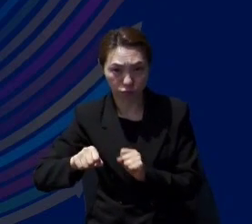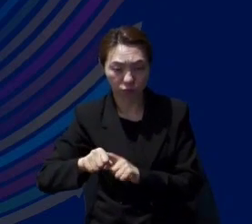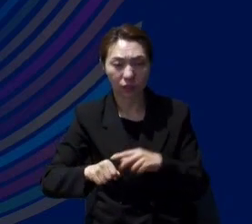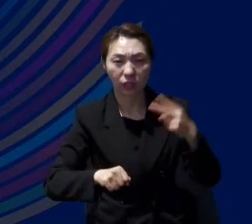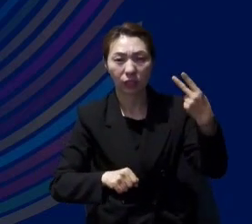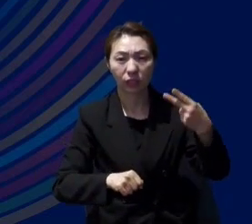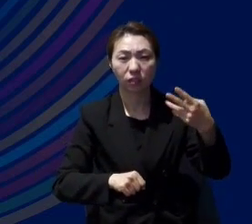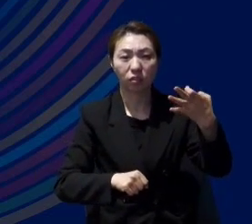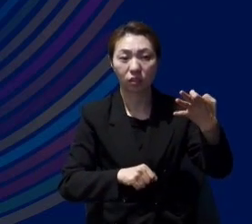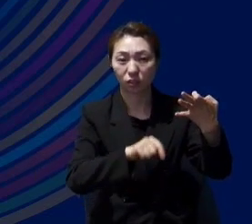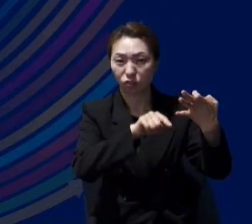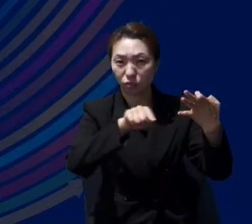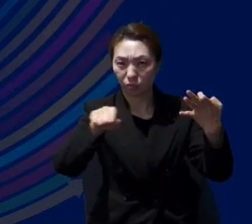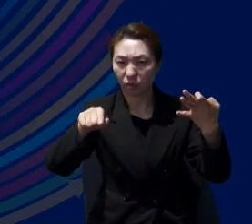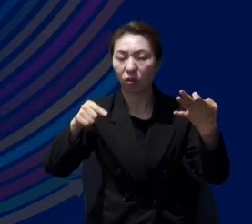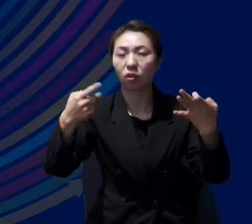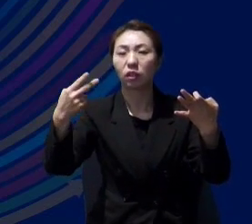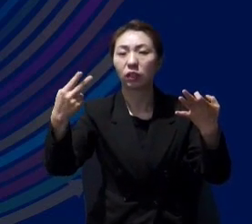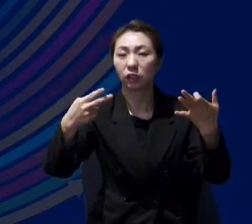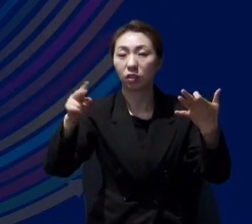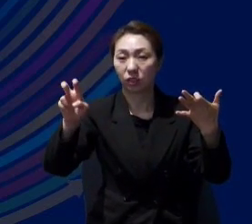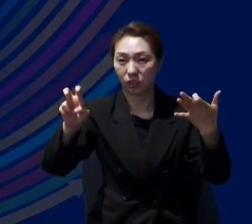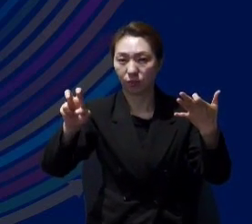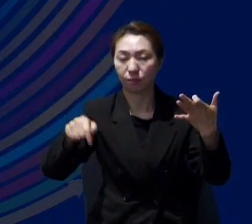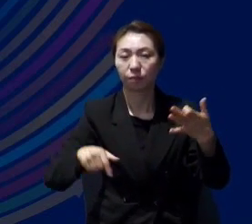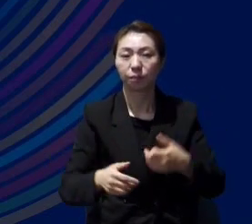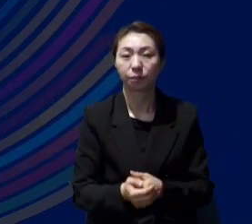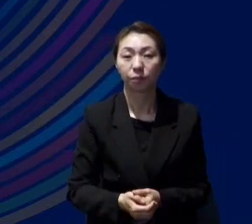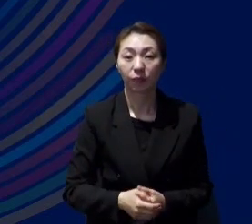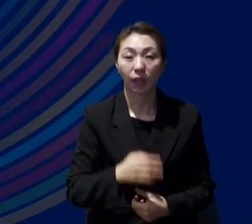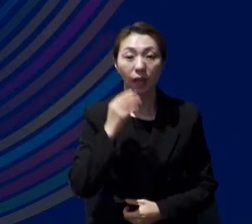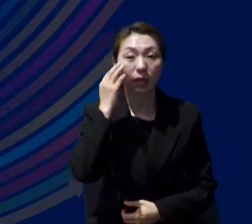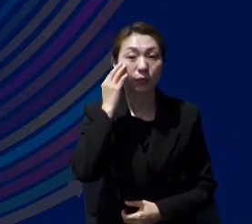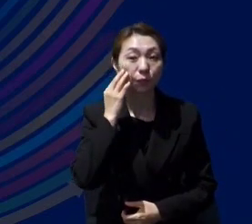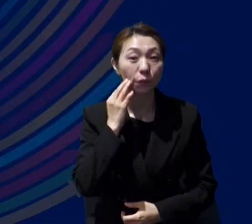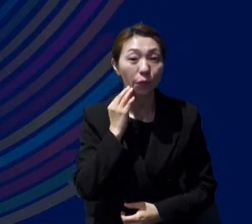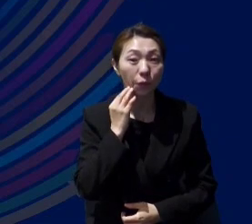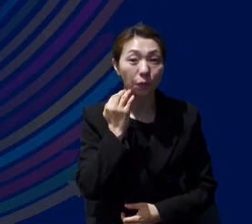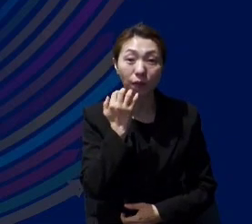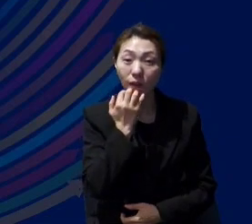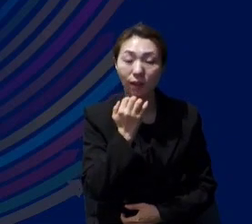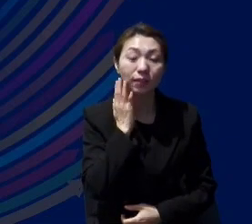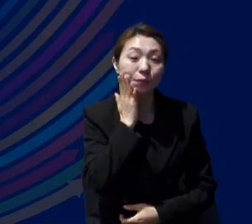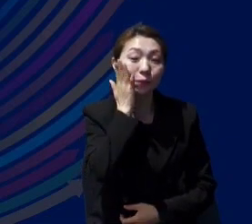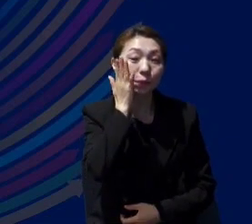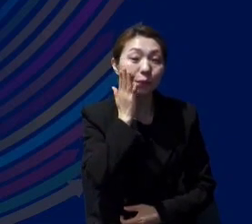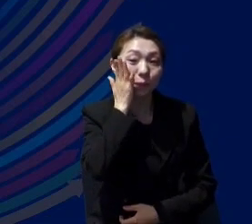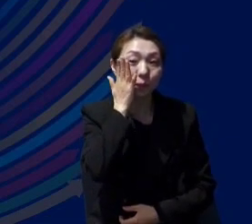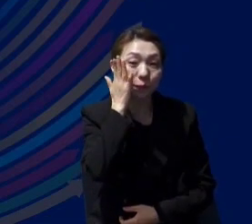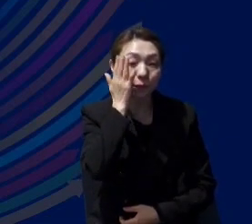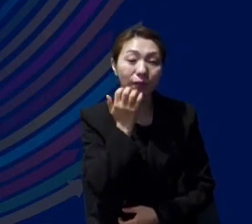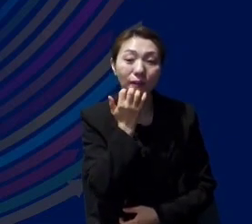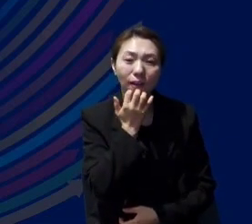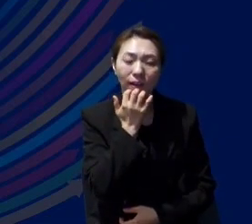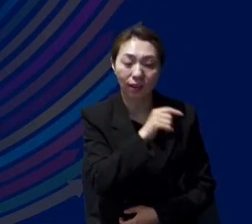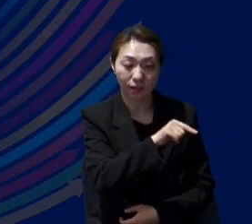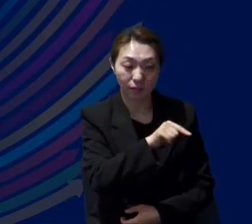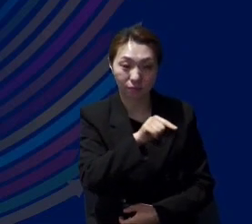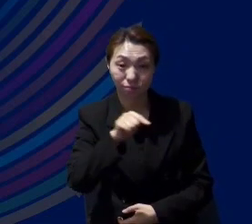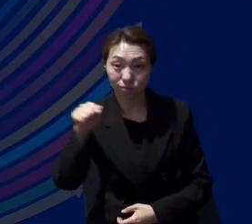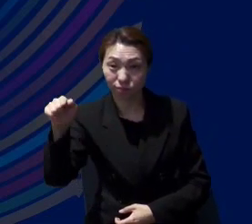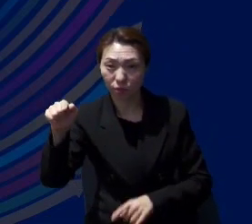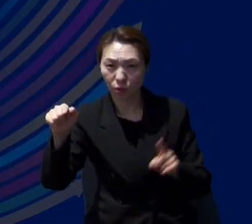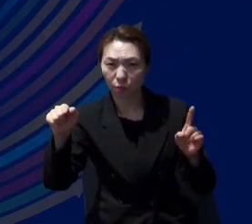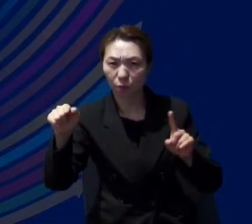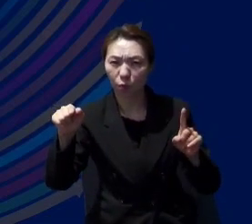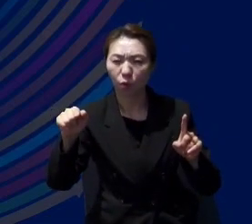line with the upward facing triangles, that shows the overall trend in life expectancy in the US over this period. And then each of the other